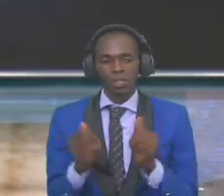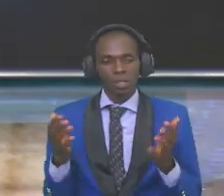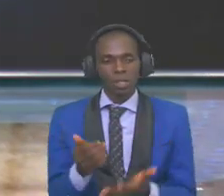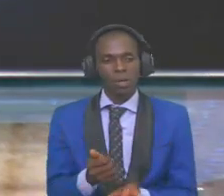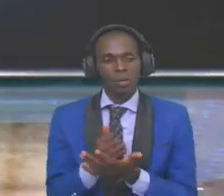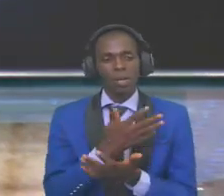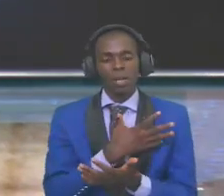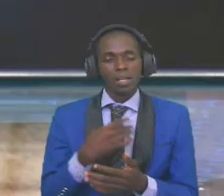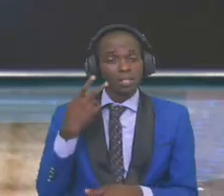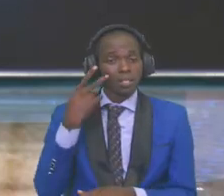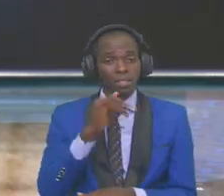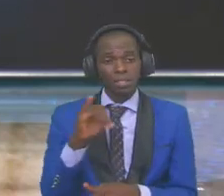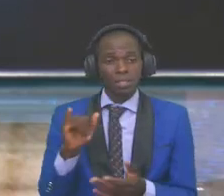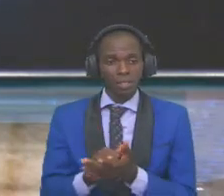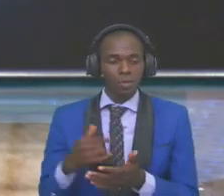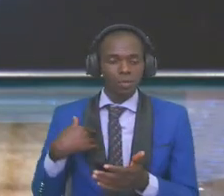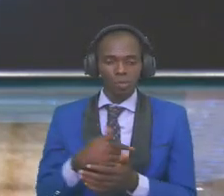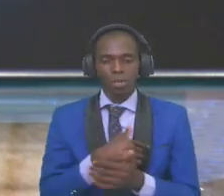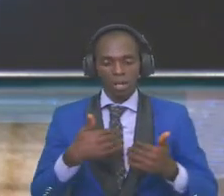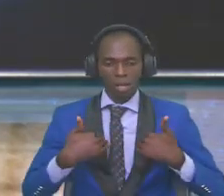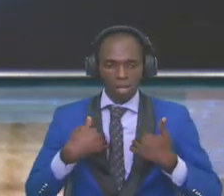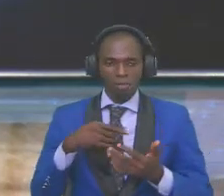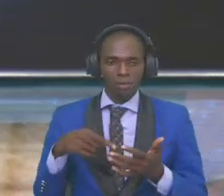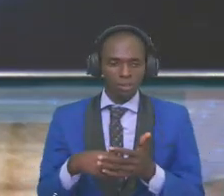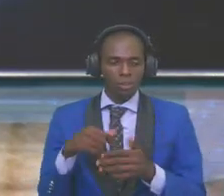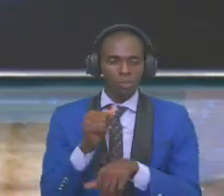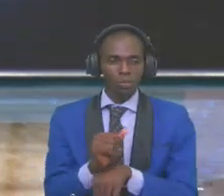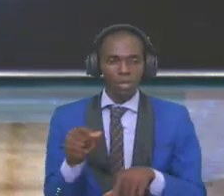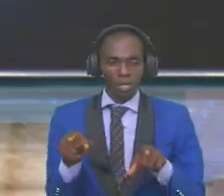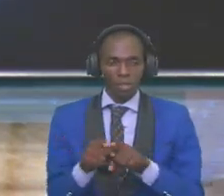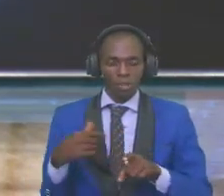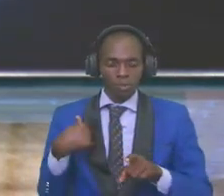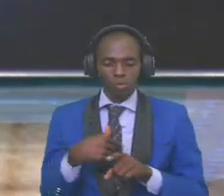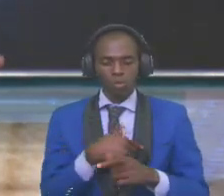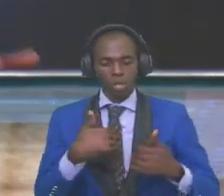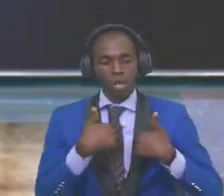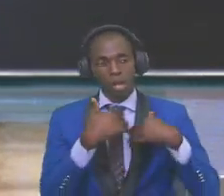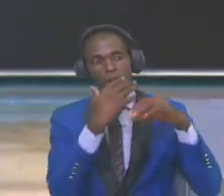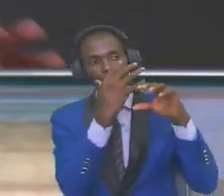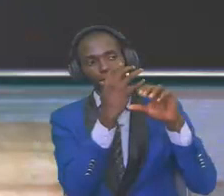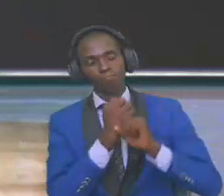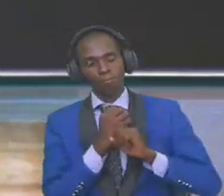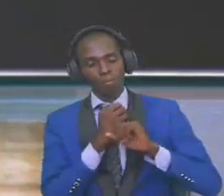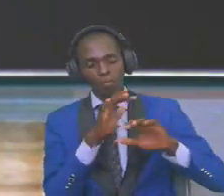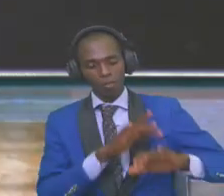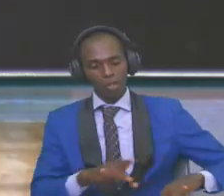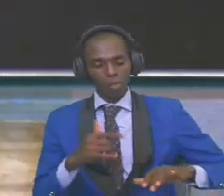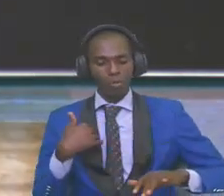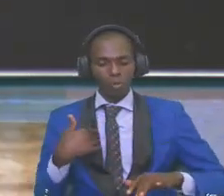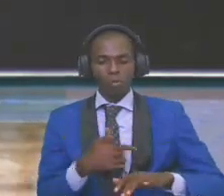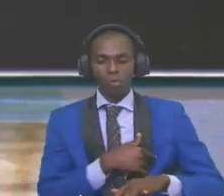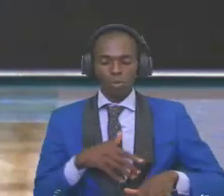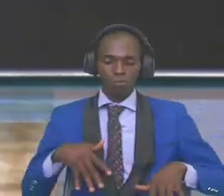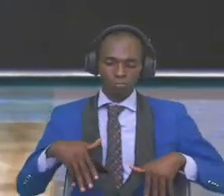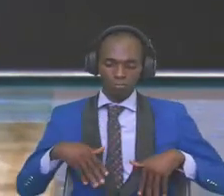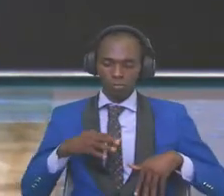we have this ministry, as we have received mercy, we faint not. We